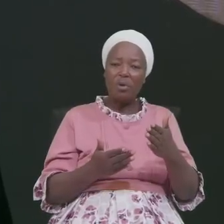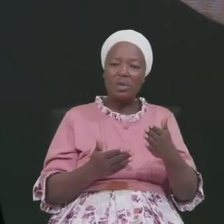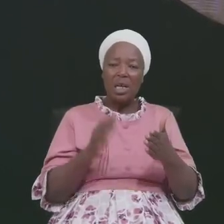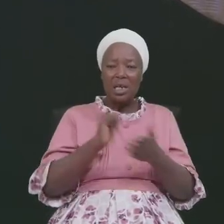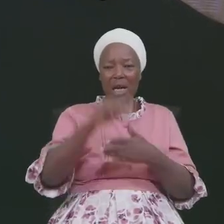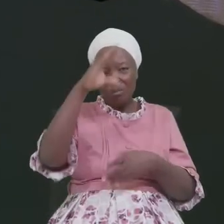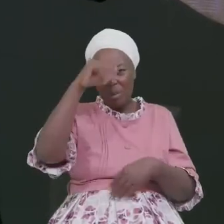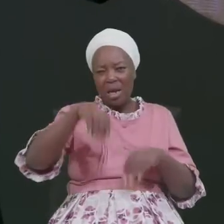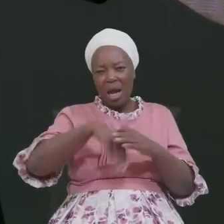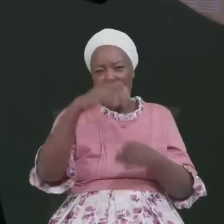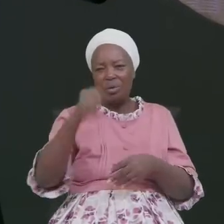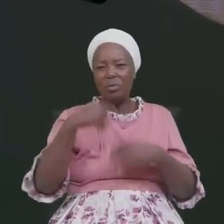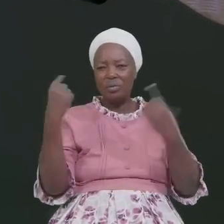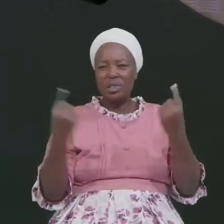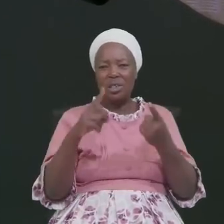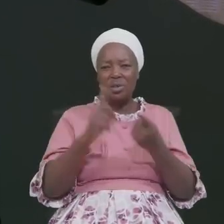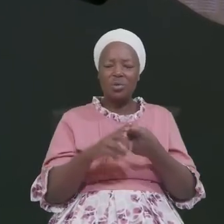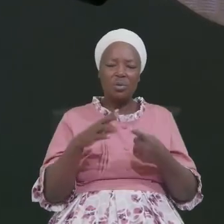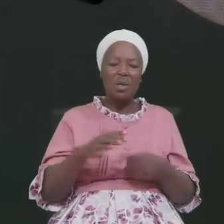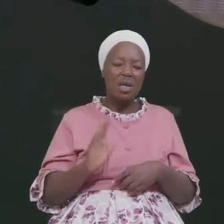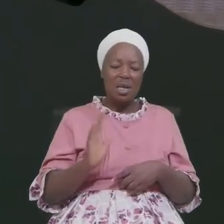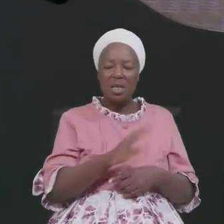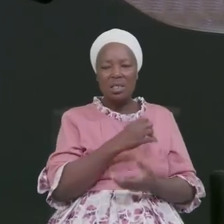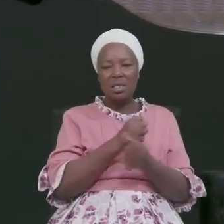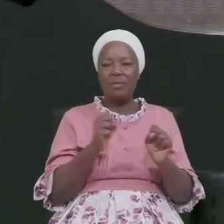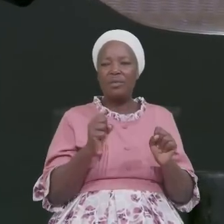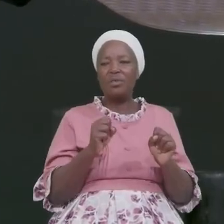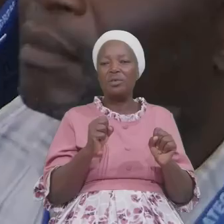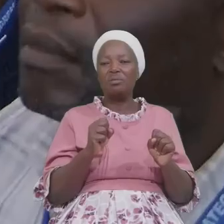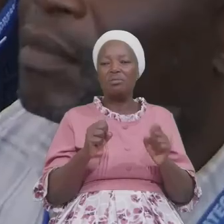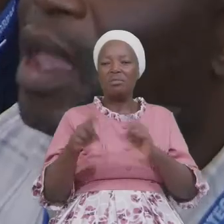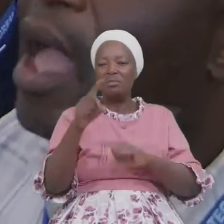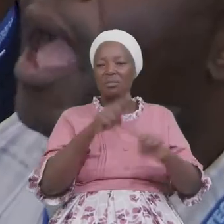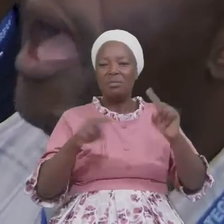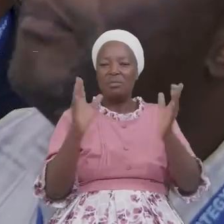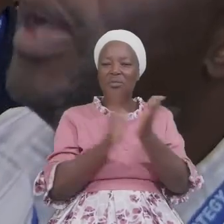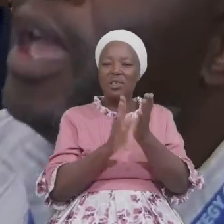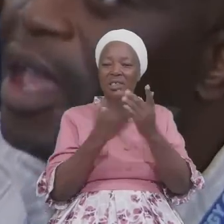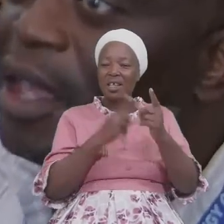sin to his salvation. I thought you would say, praise the Lord.